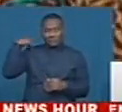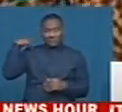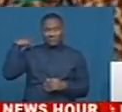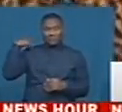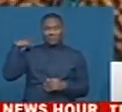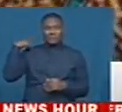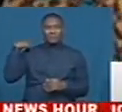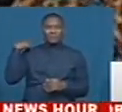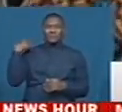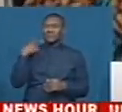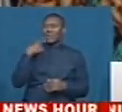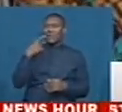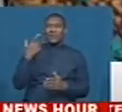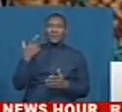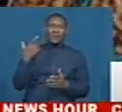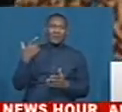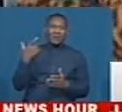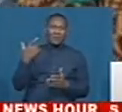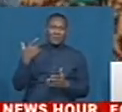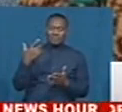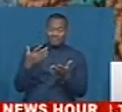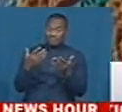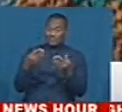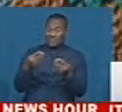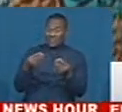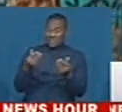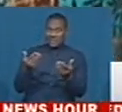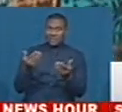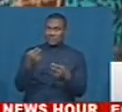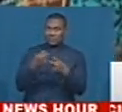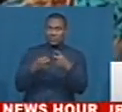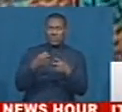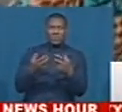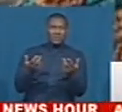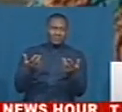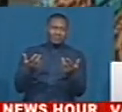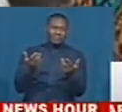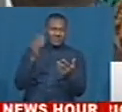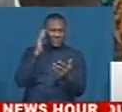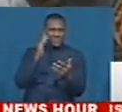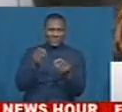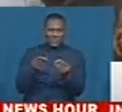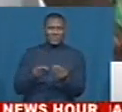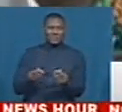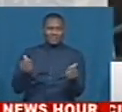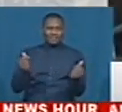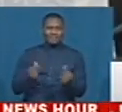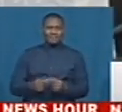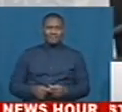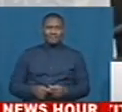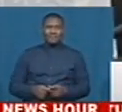Tiabugri, said land ownership in Ghana will be critical to solve the numerous challenges confronting land